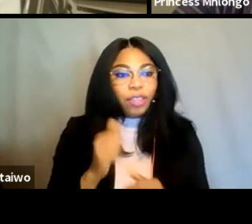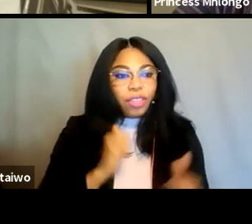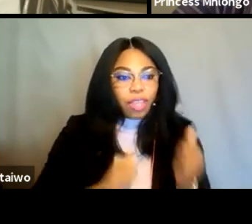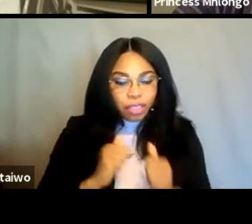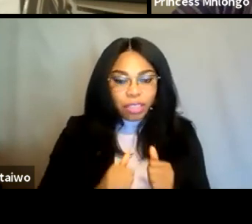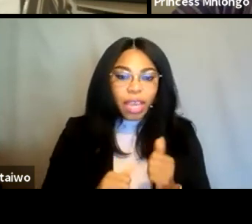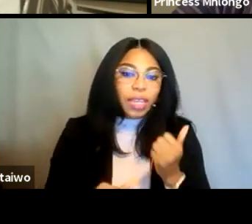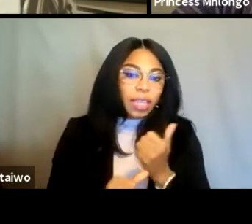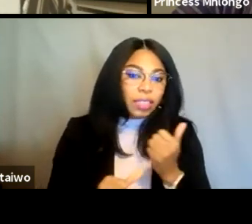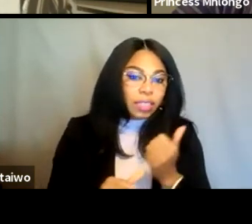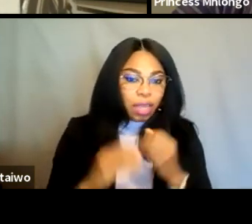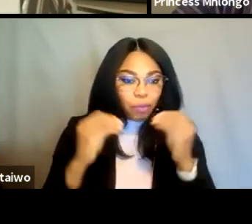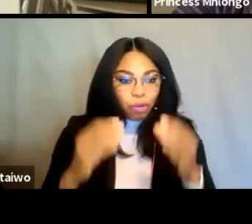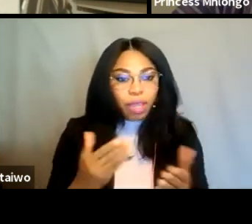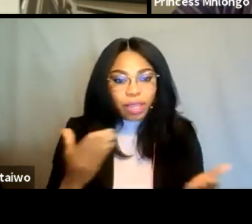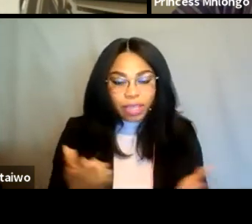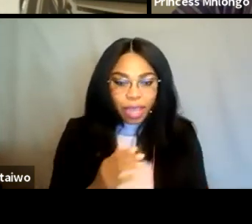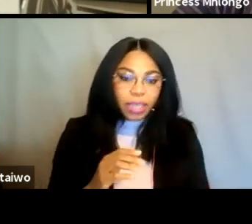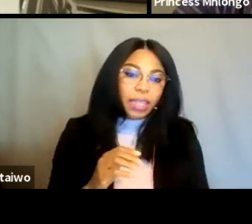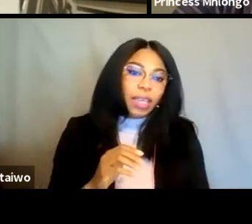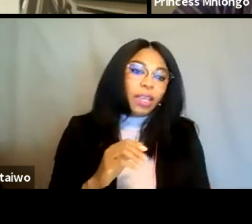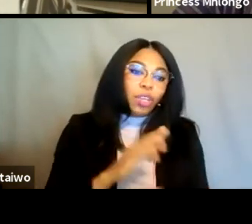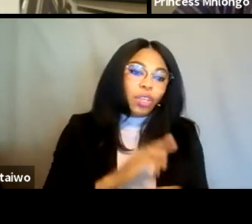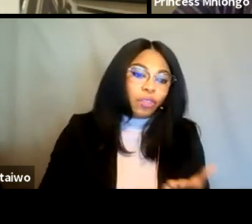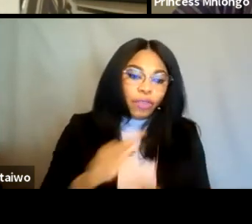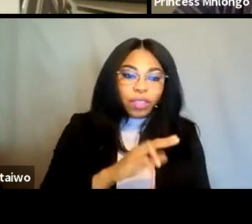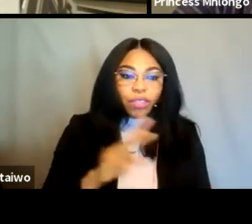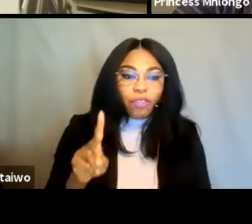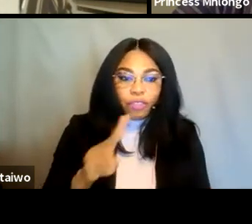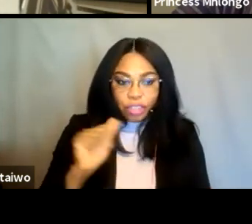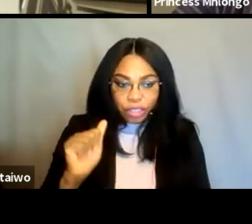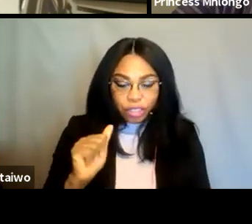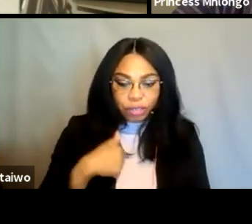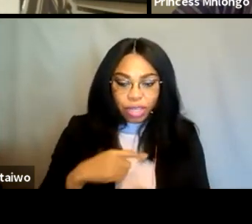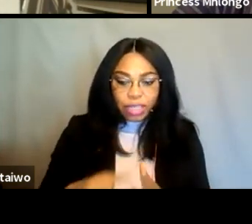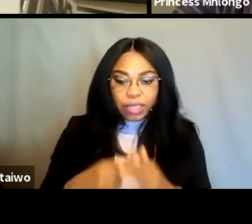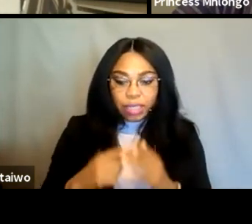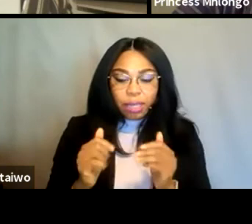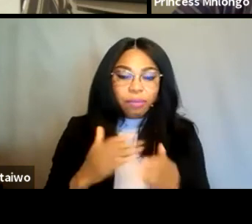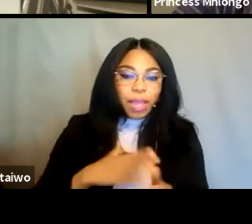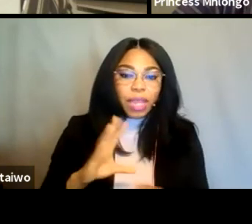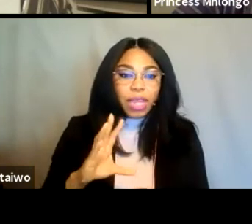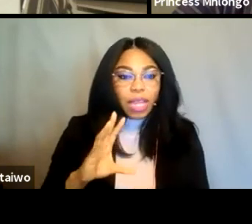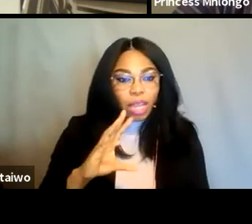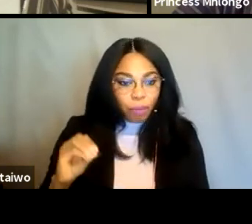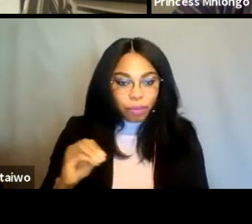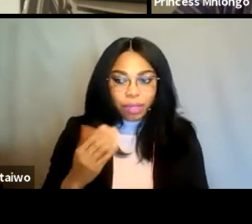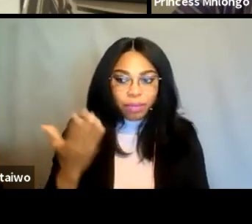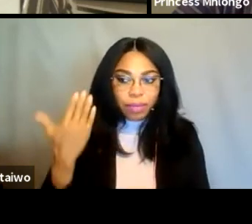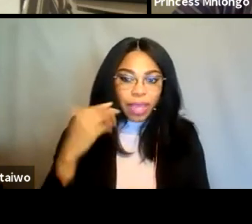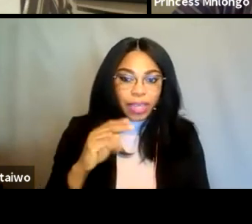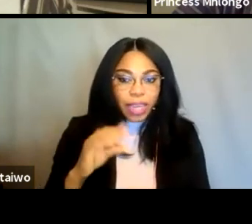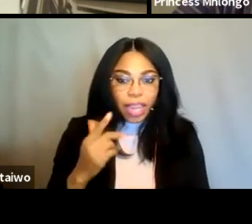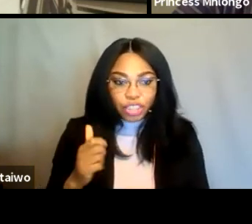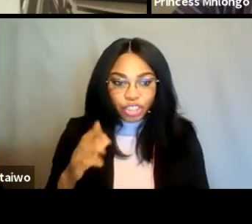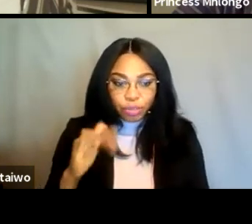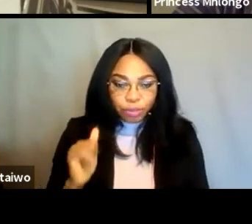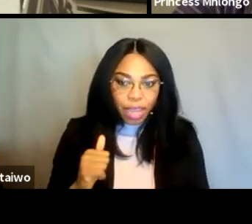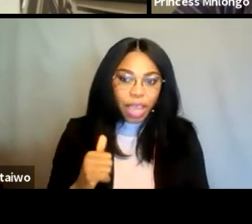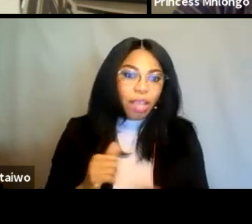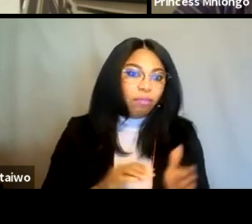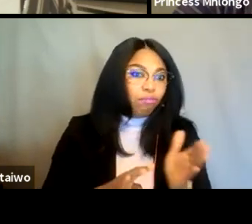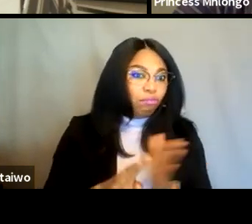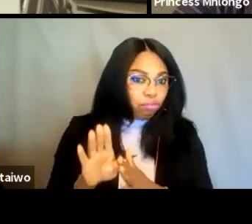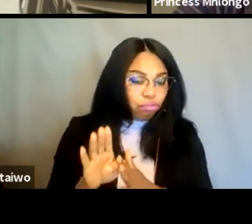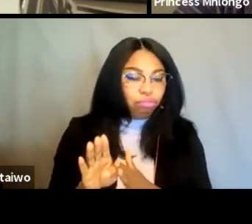professor at the University of Regina. And I started my own theater company back in Nigeria, Theater Mission International, is thriving. And so it's